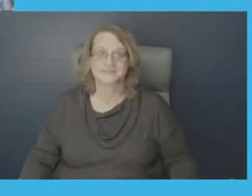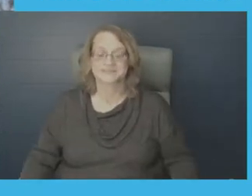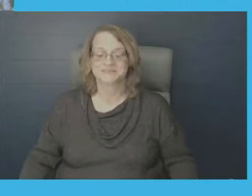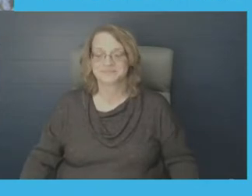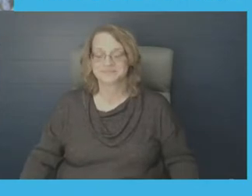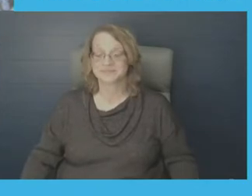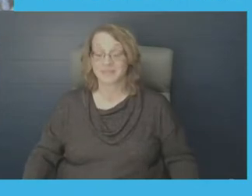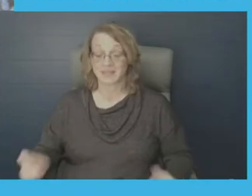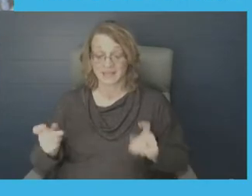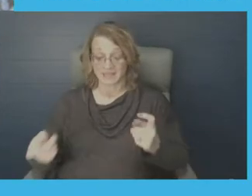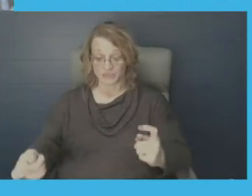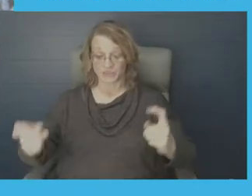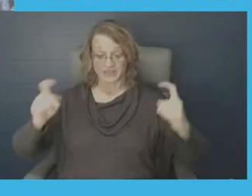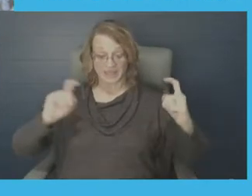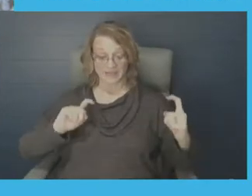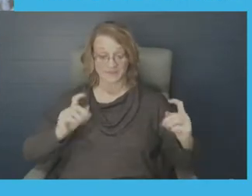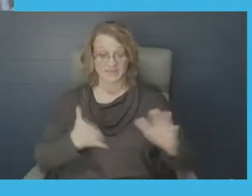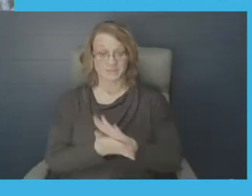And you know what to do.